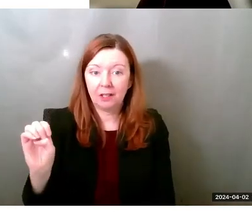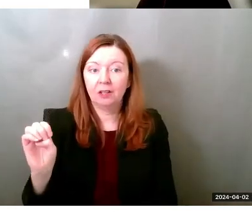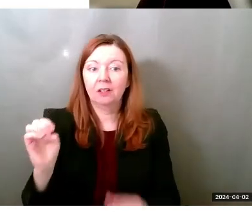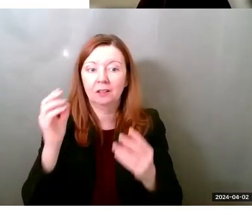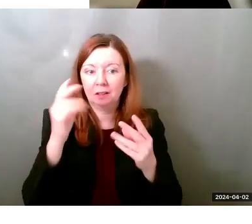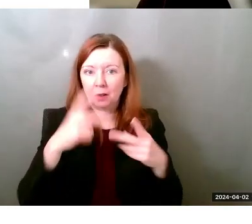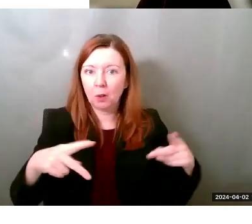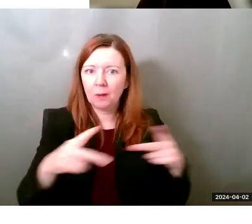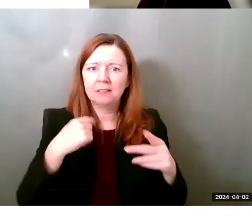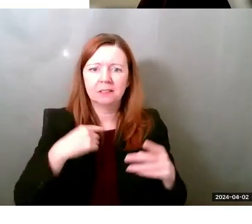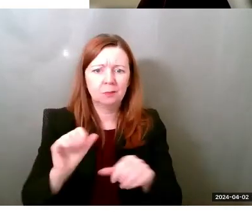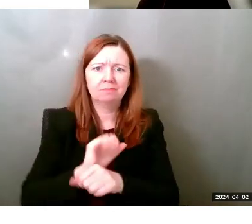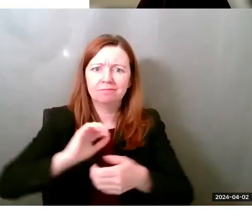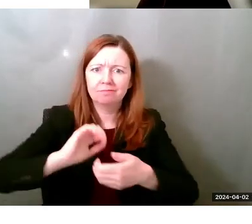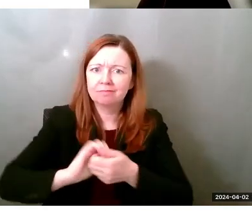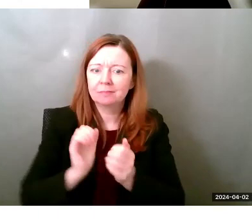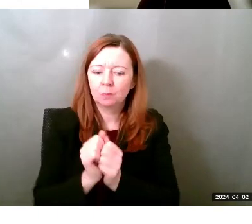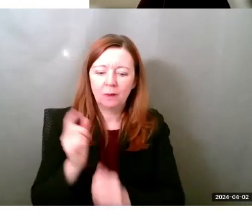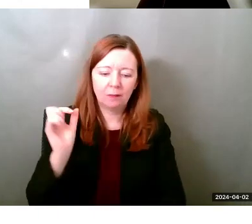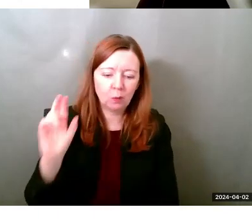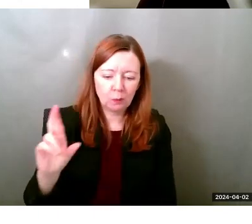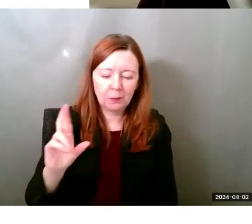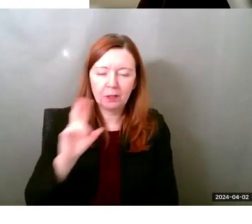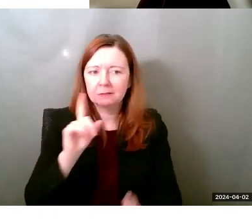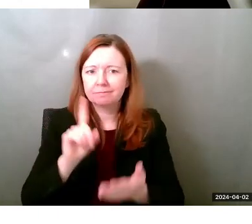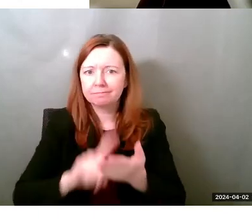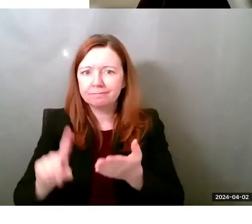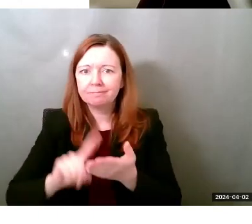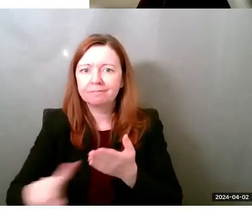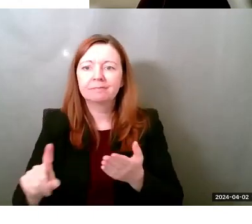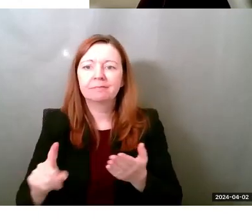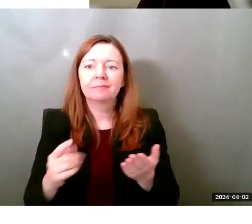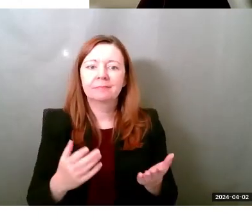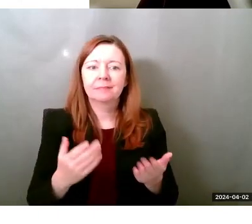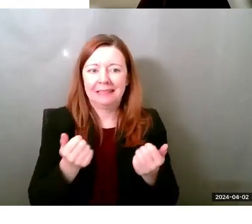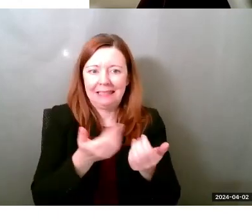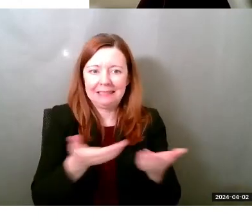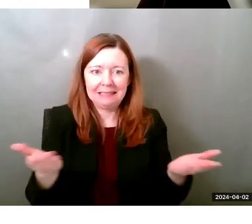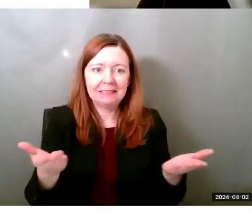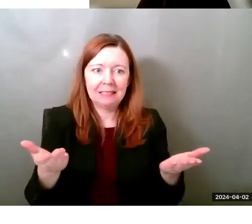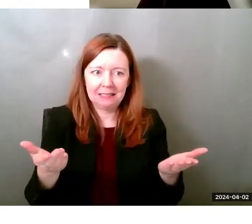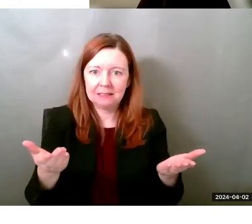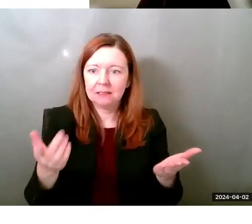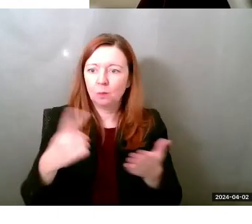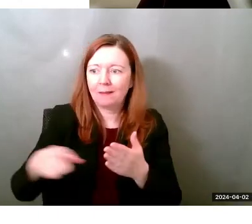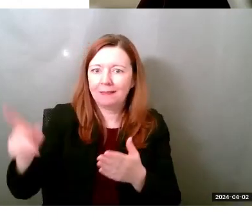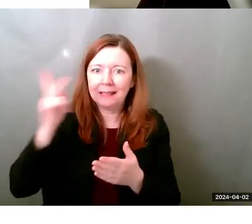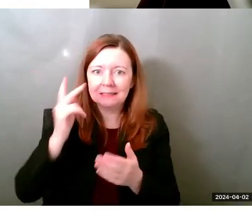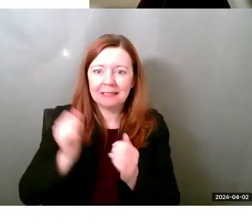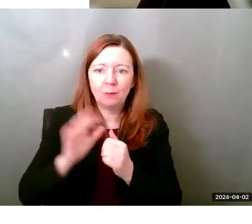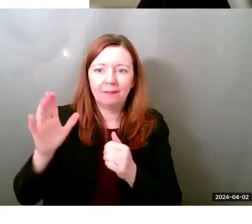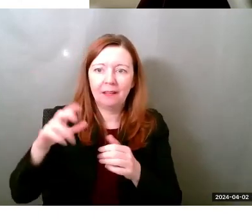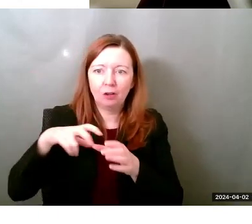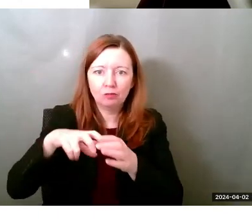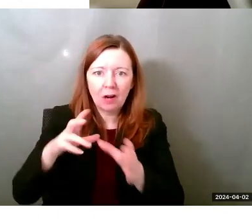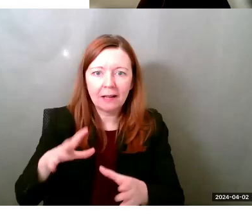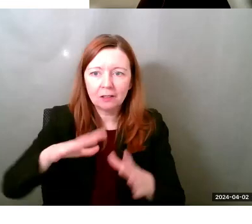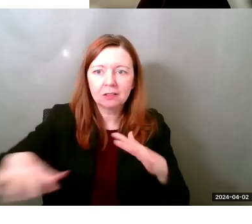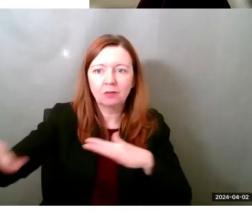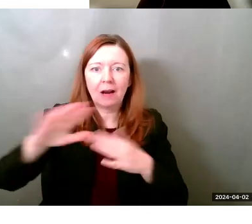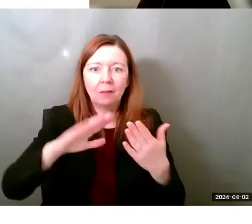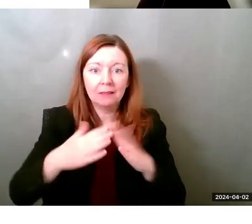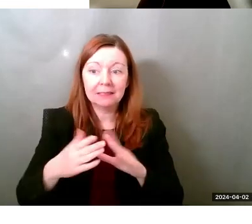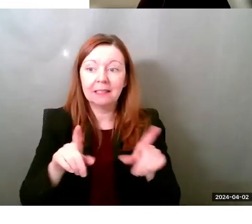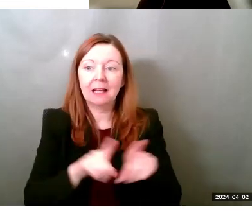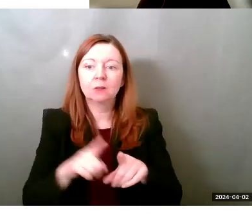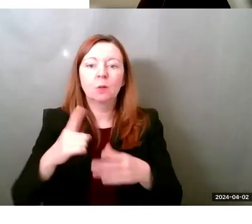worked extensively with Uber to look at the existing conditions that they see with their riders in Center City, as well as